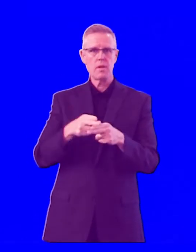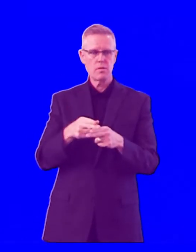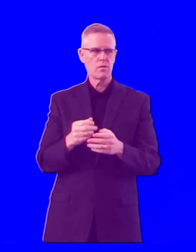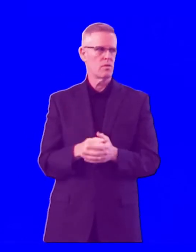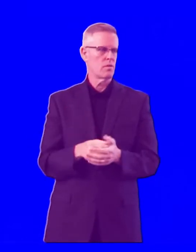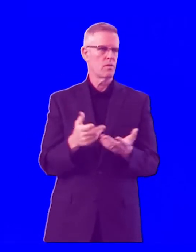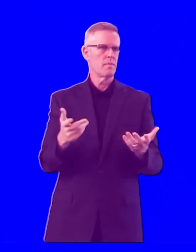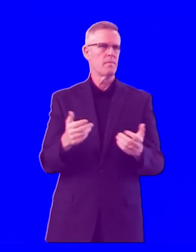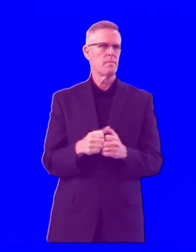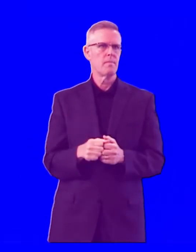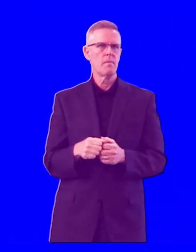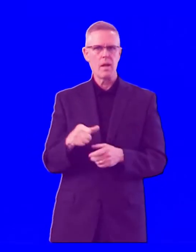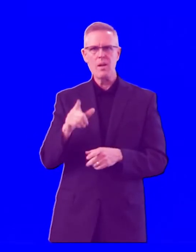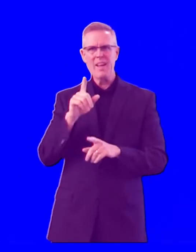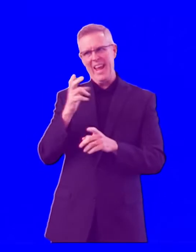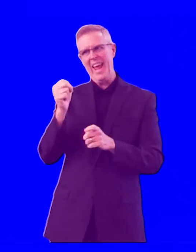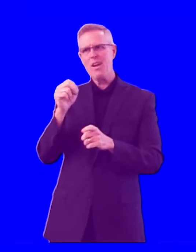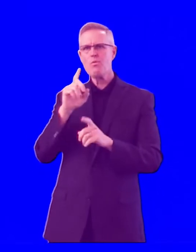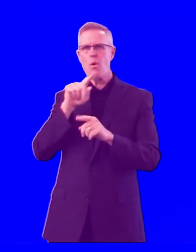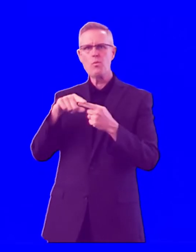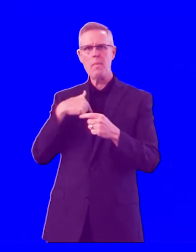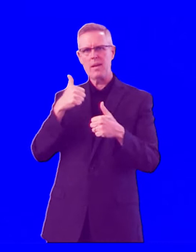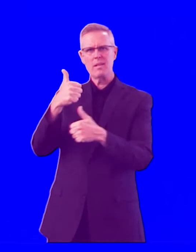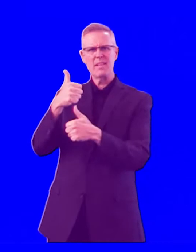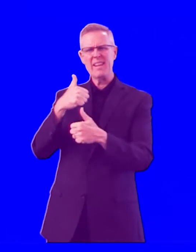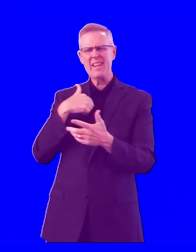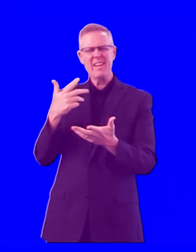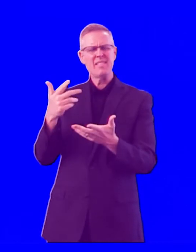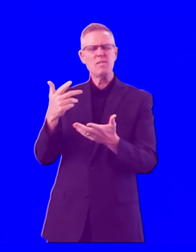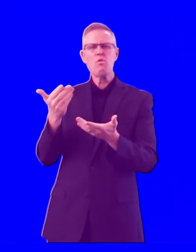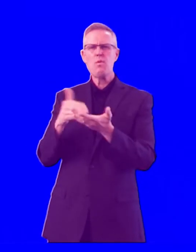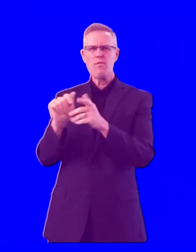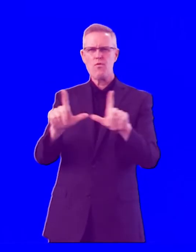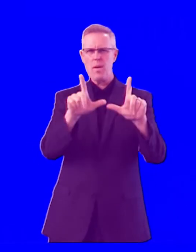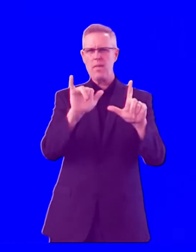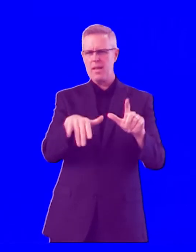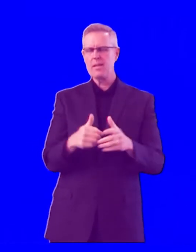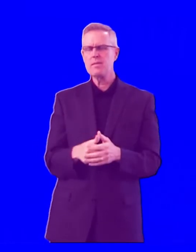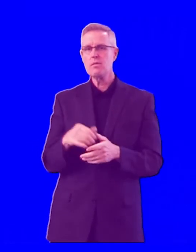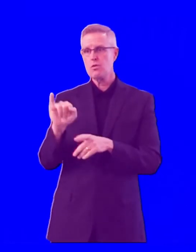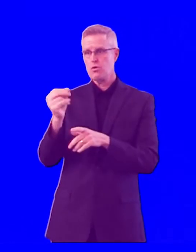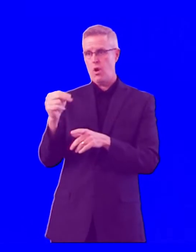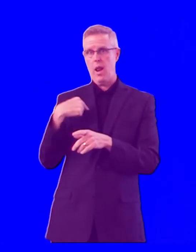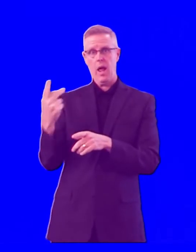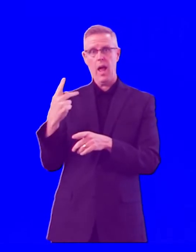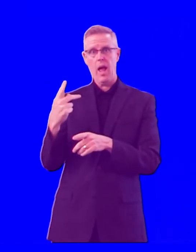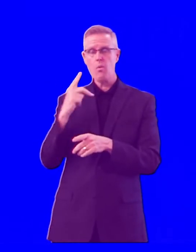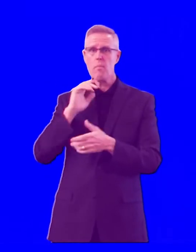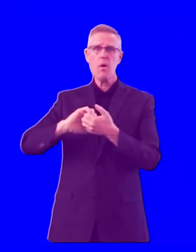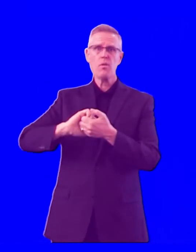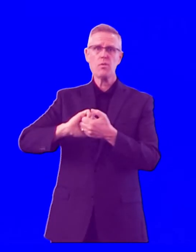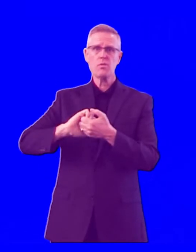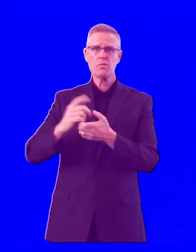mentioned that, he reported to me. I'd like to reframe that. John and I are